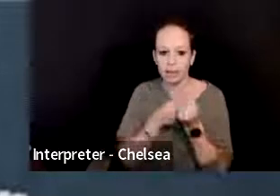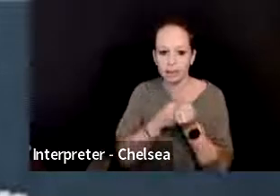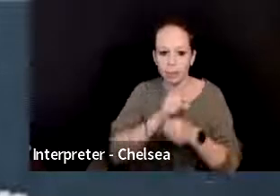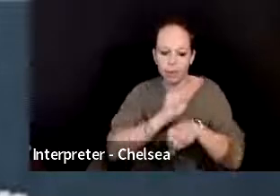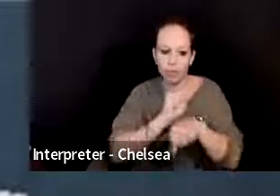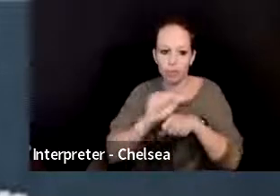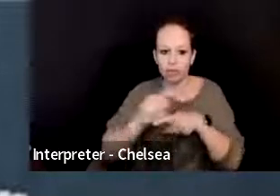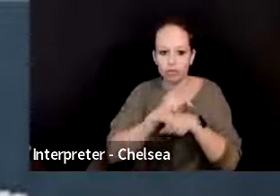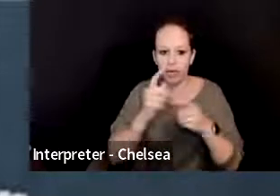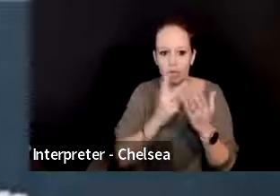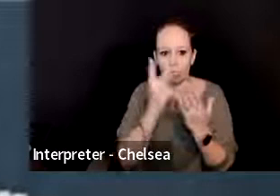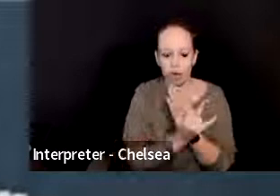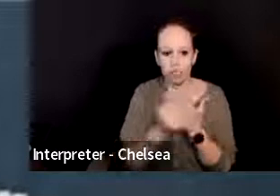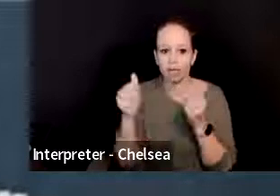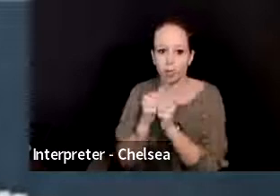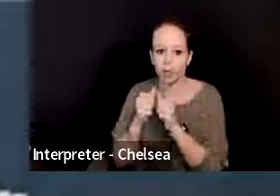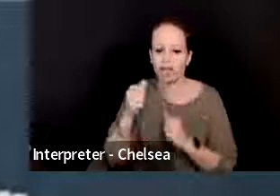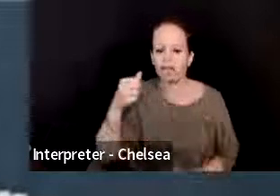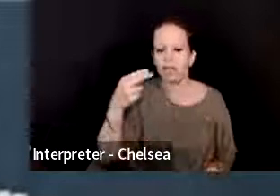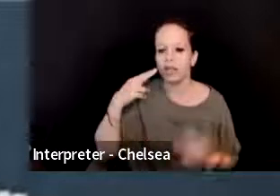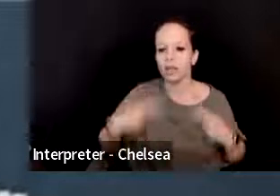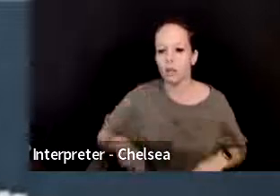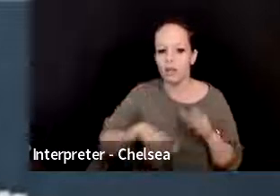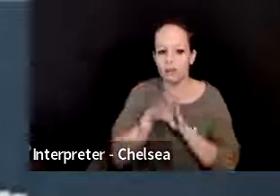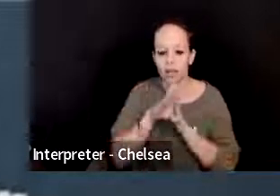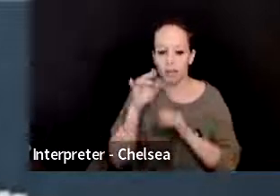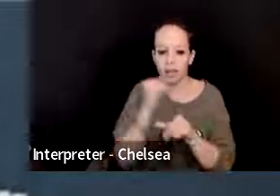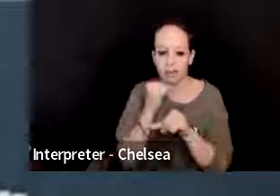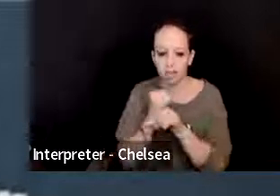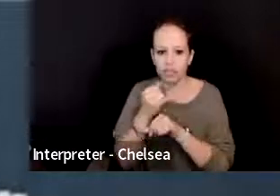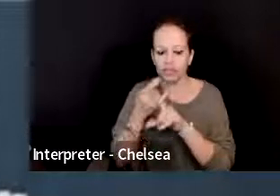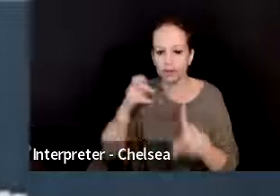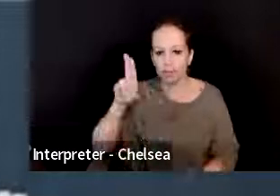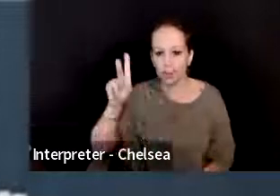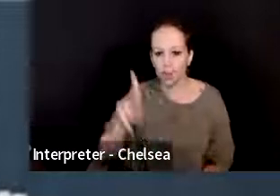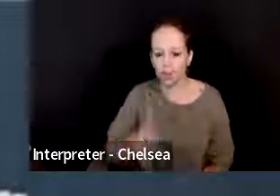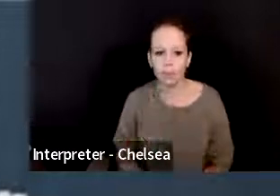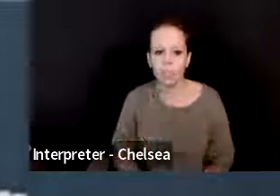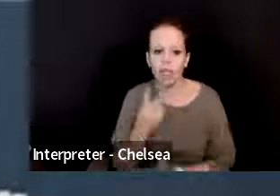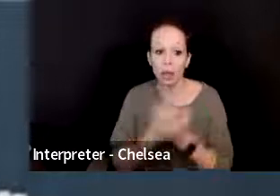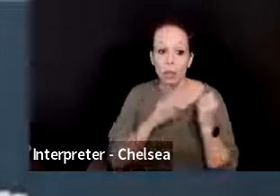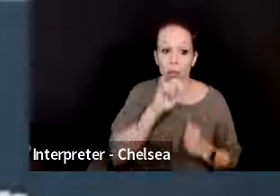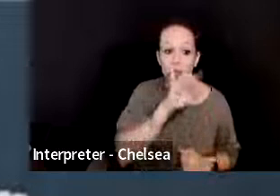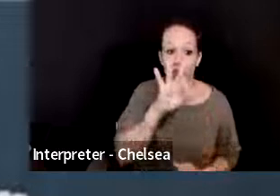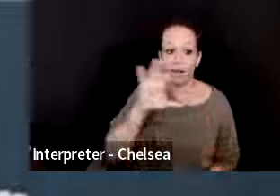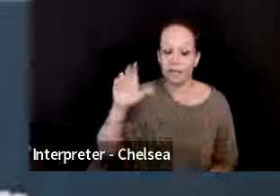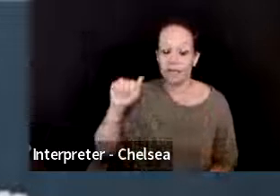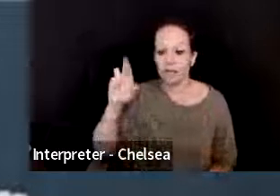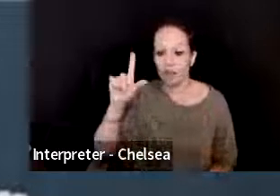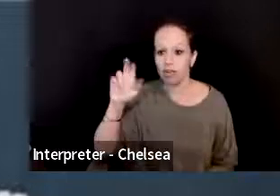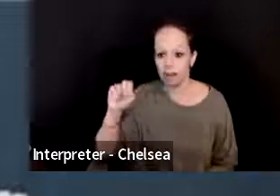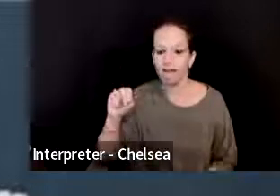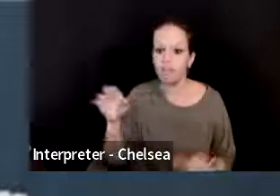with the Human Development Institute at the University of Kentucky. Both Jeff and Carolyn are certified